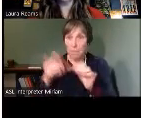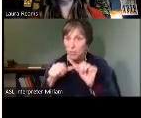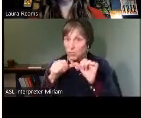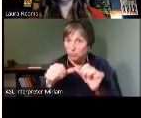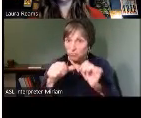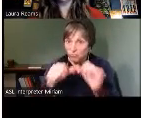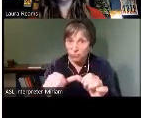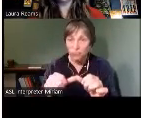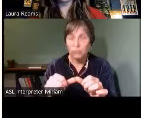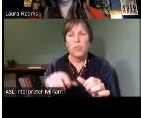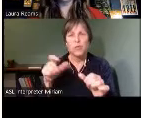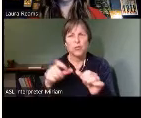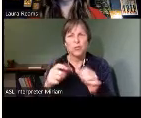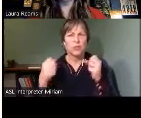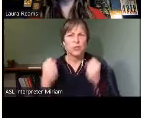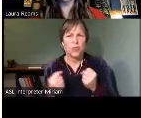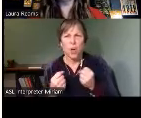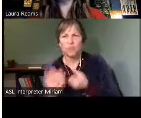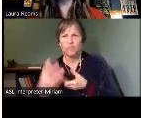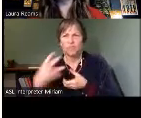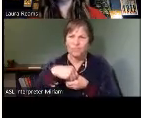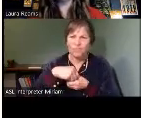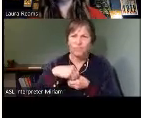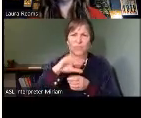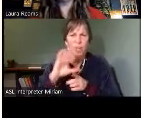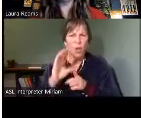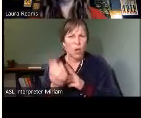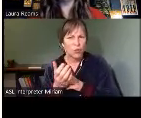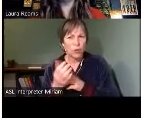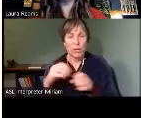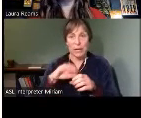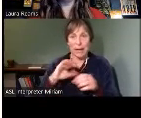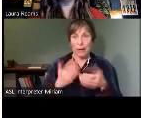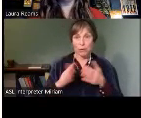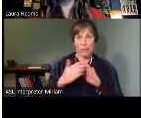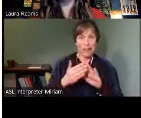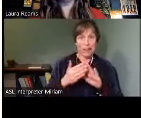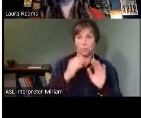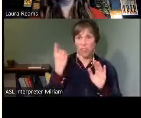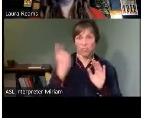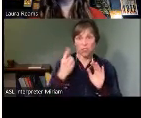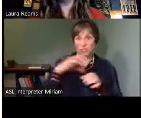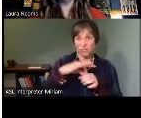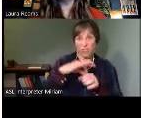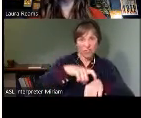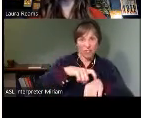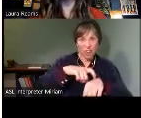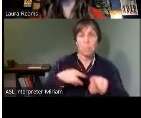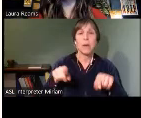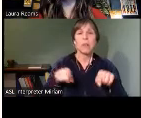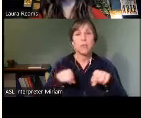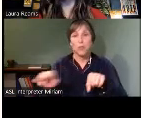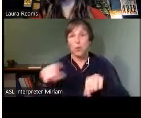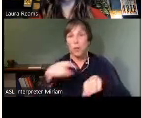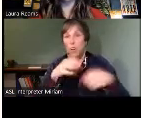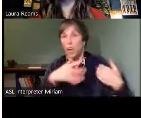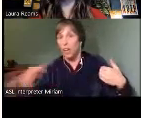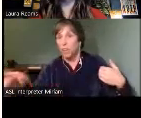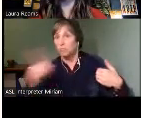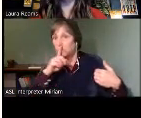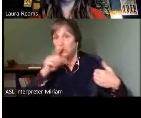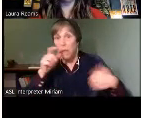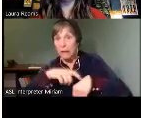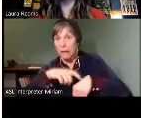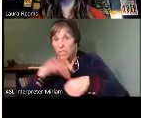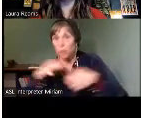be a part of your culture um in hyatt'sville it's not just election election season you know we talk about voting during non-election season times